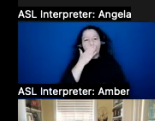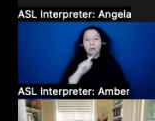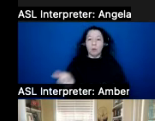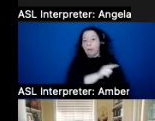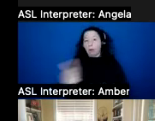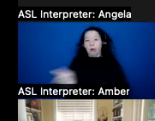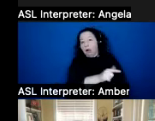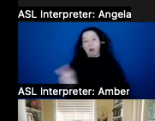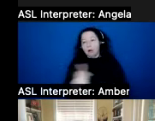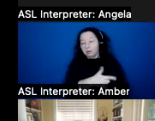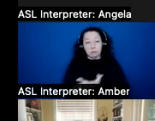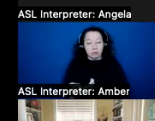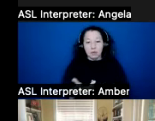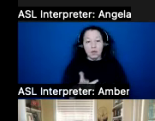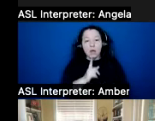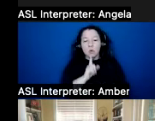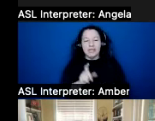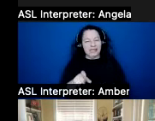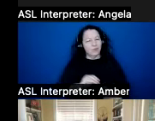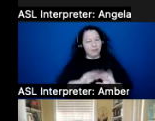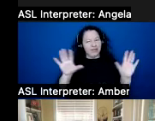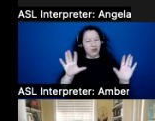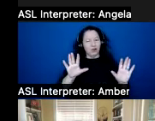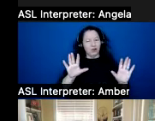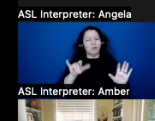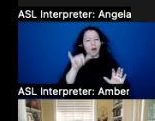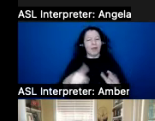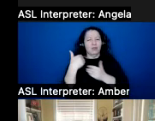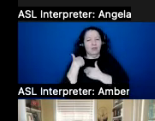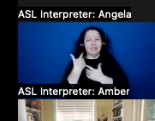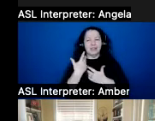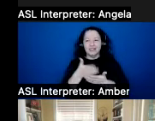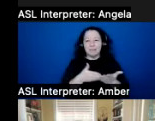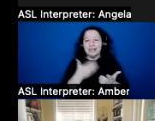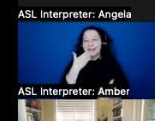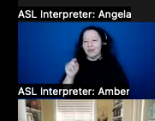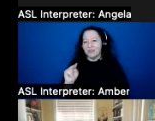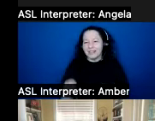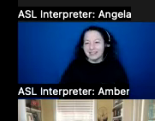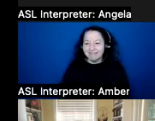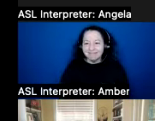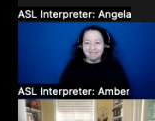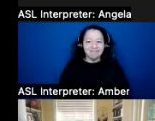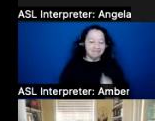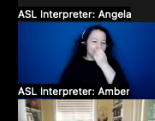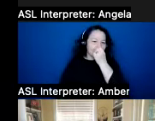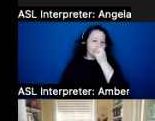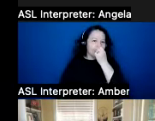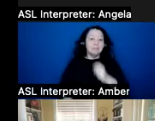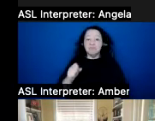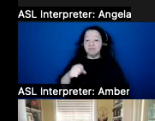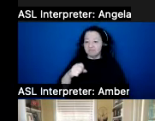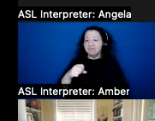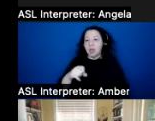really being clear about that jurisdiction piece. Thank you, Justin, for. Right. I mean, that's why, you